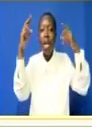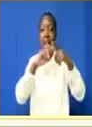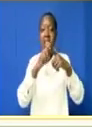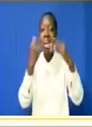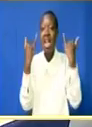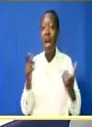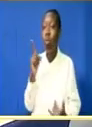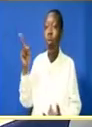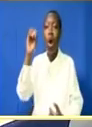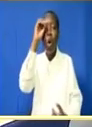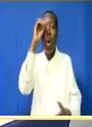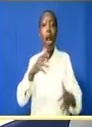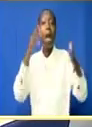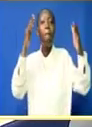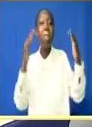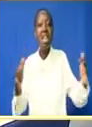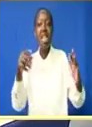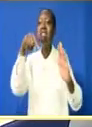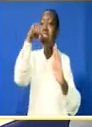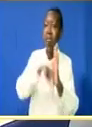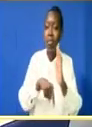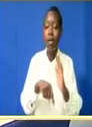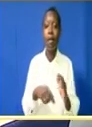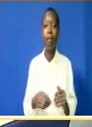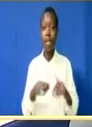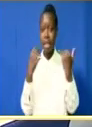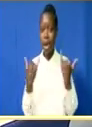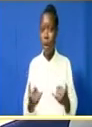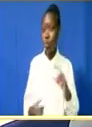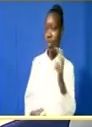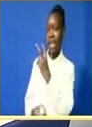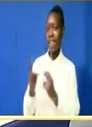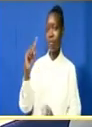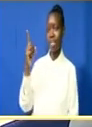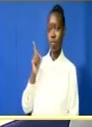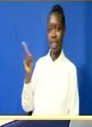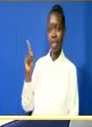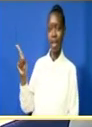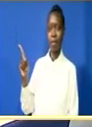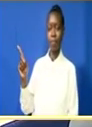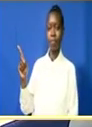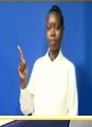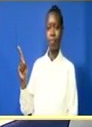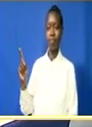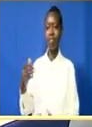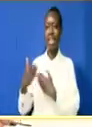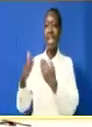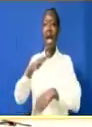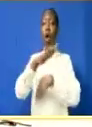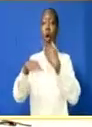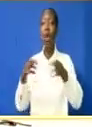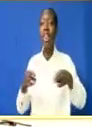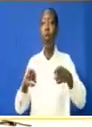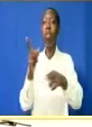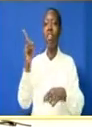very big pothole. Mm-hmm. And you look at this first one here, it has almost covered the whole road. Yeah. So you try to